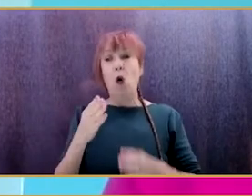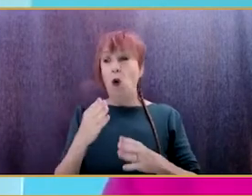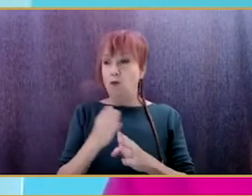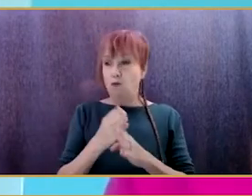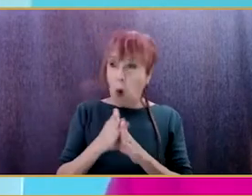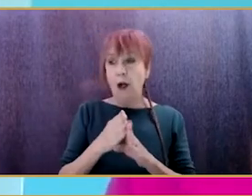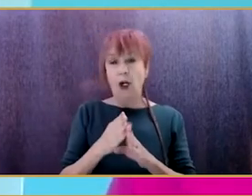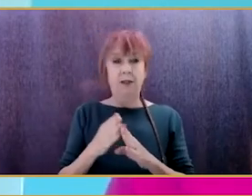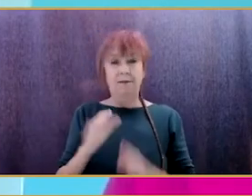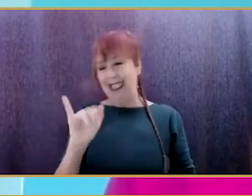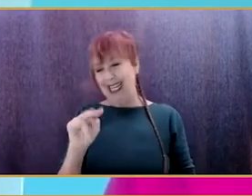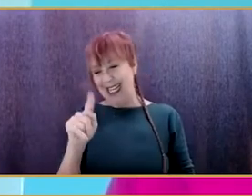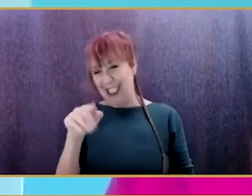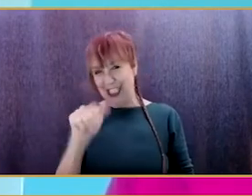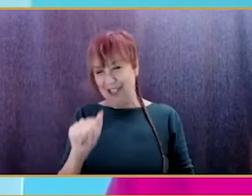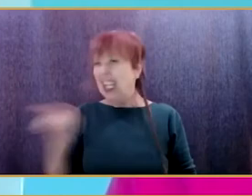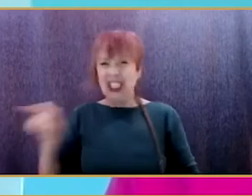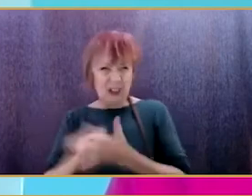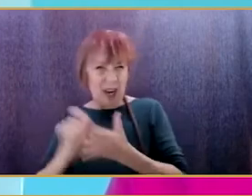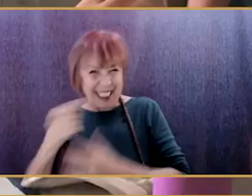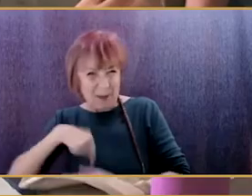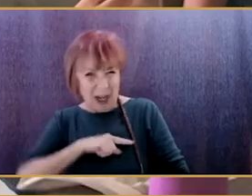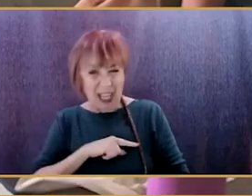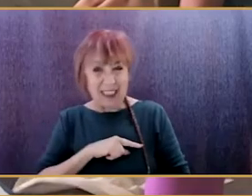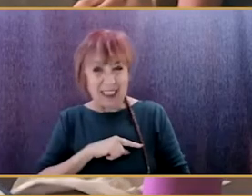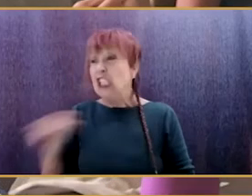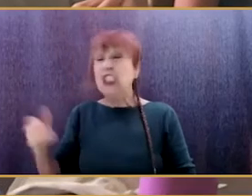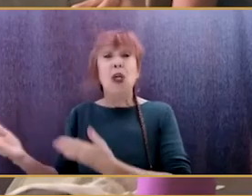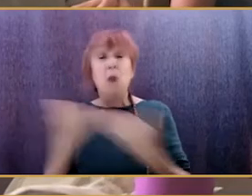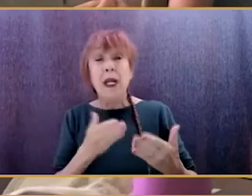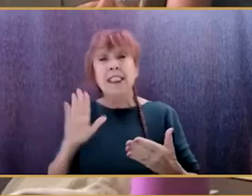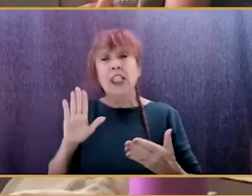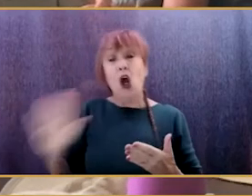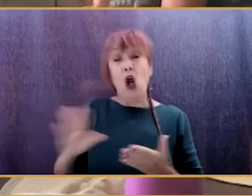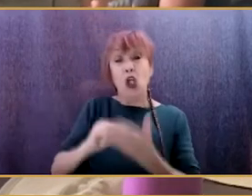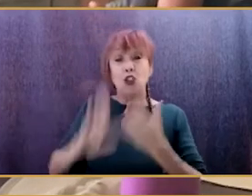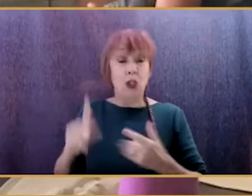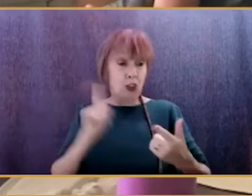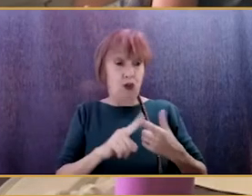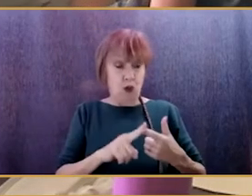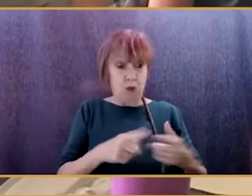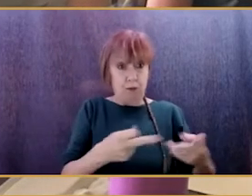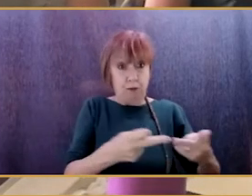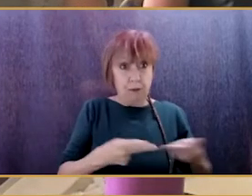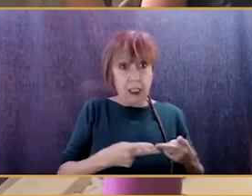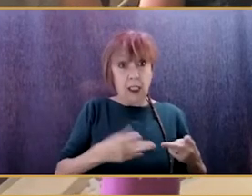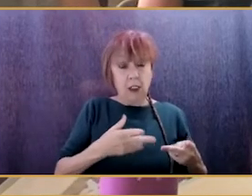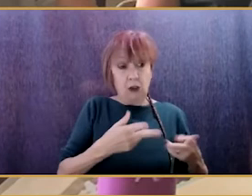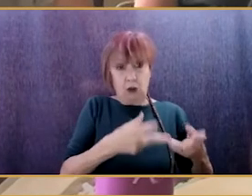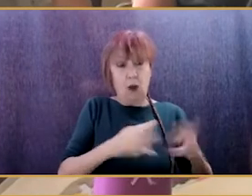which actually appears many times in Susan's book She would bring her students down to be present to